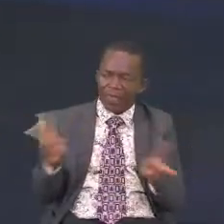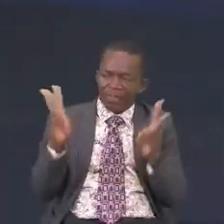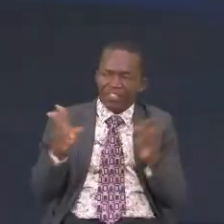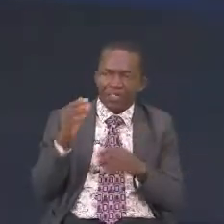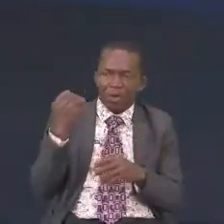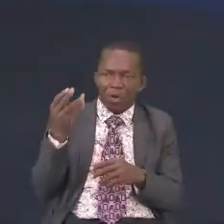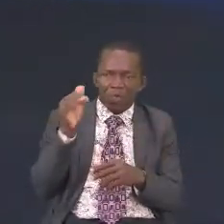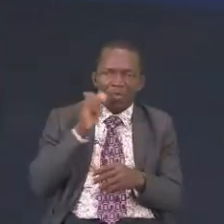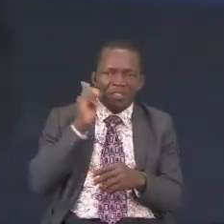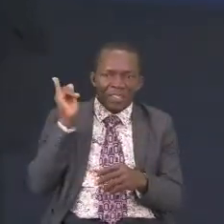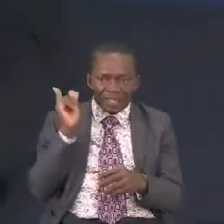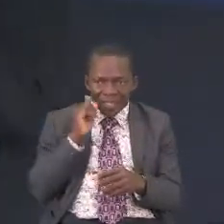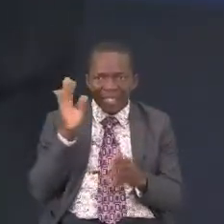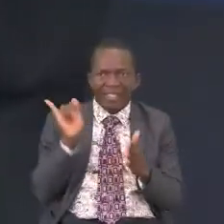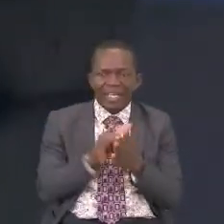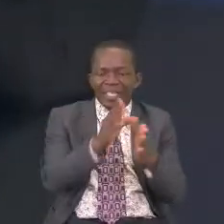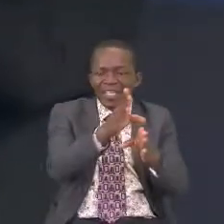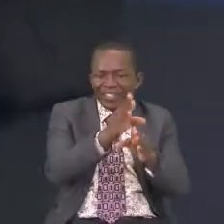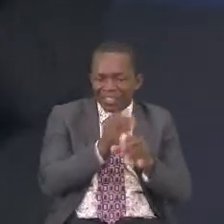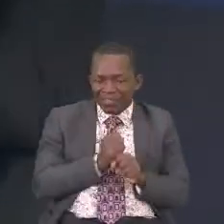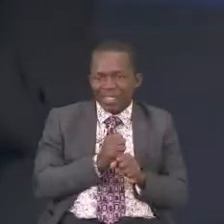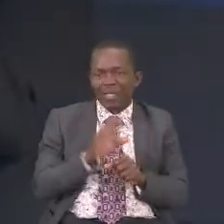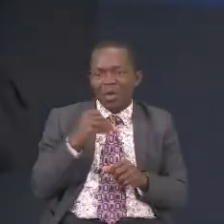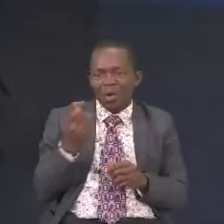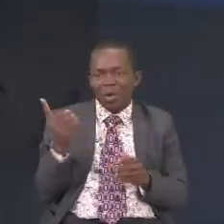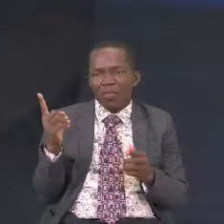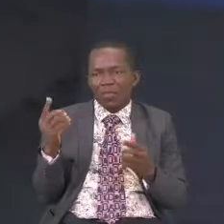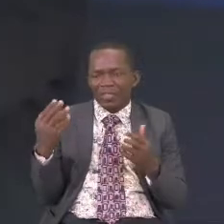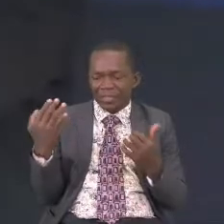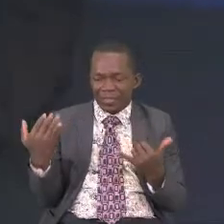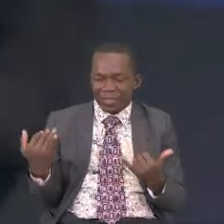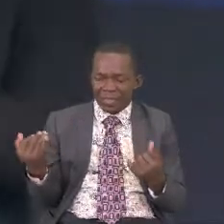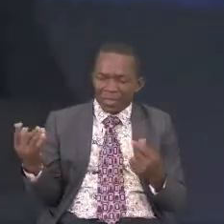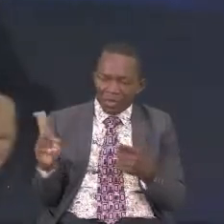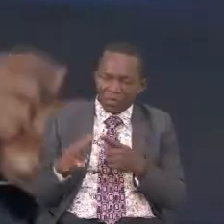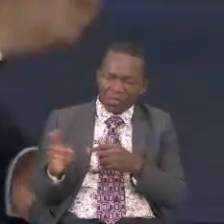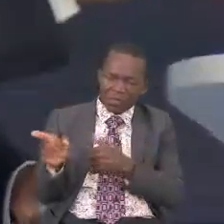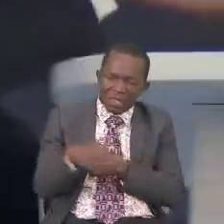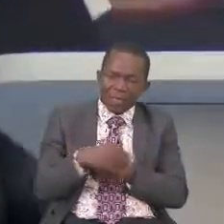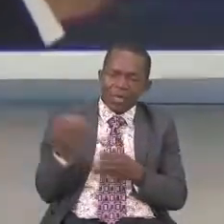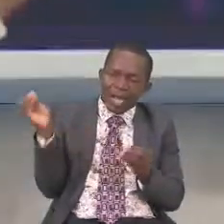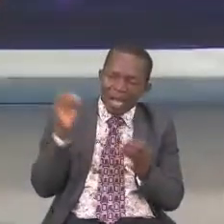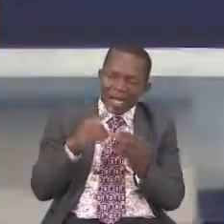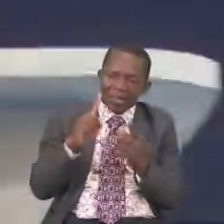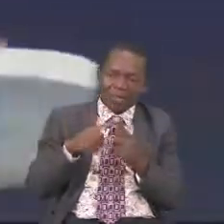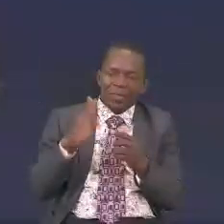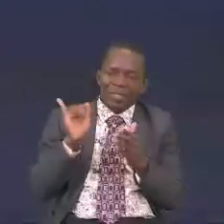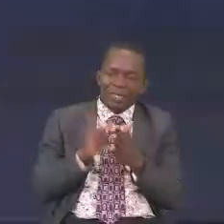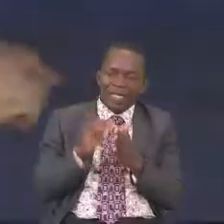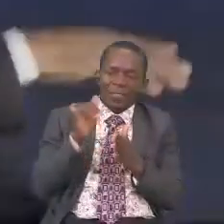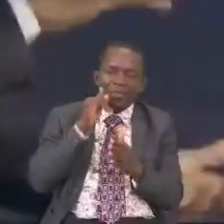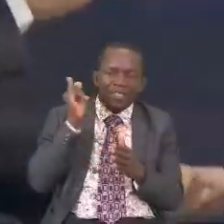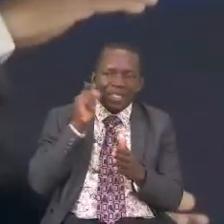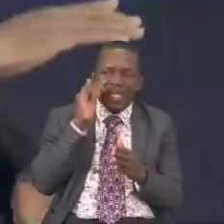the accomplishment today will add to the accomplishment of yesterday. You know the height